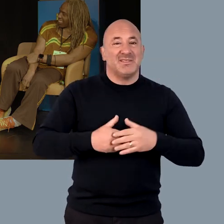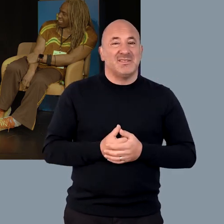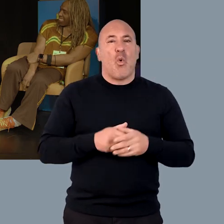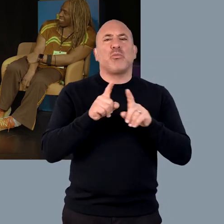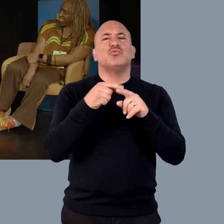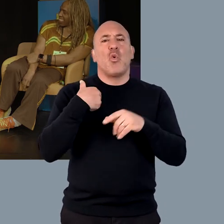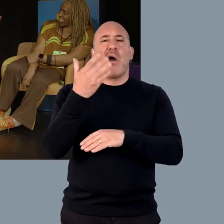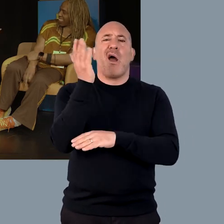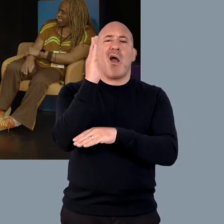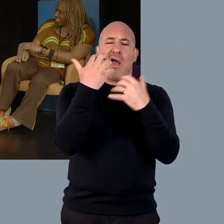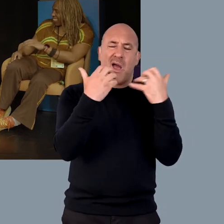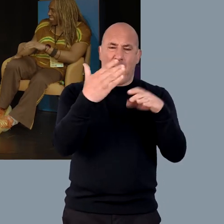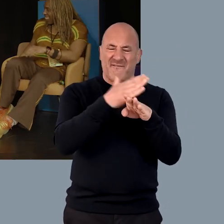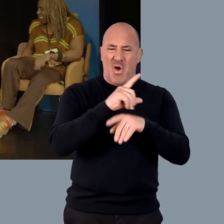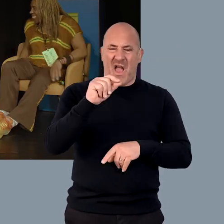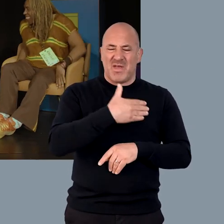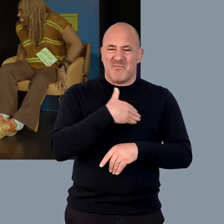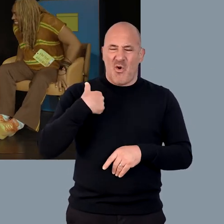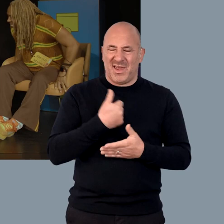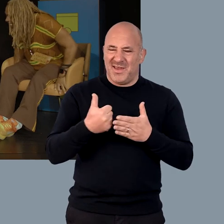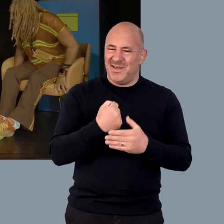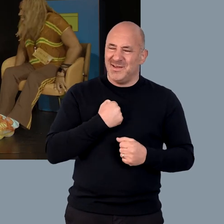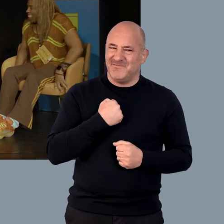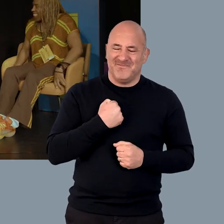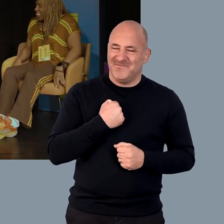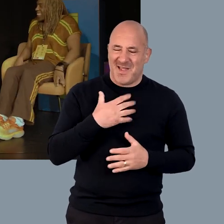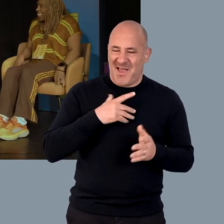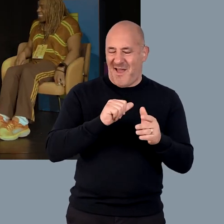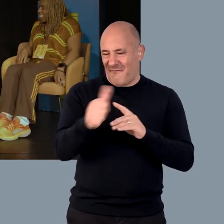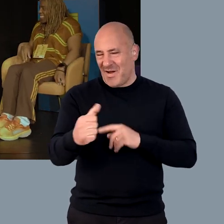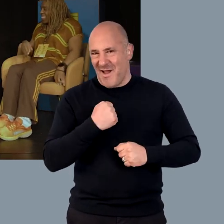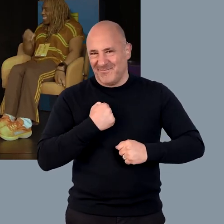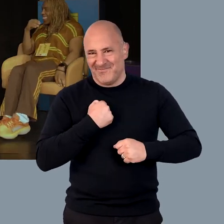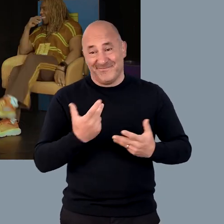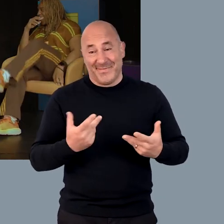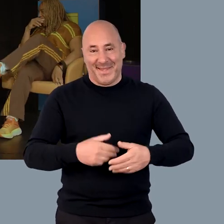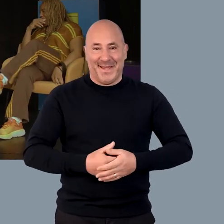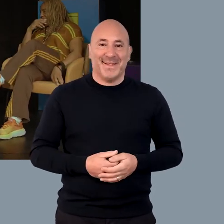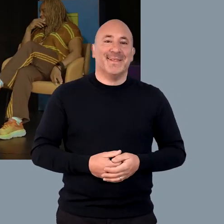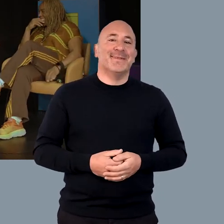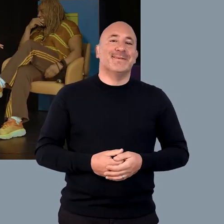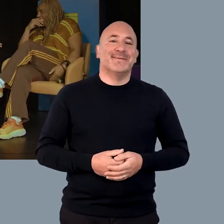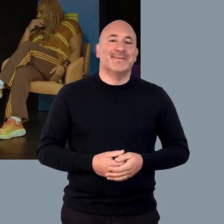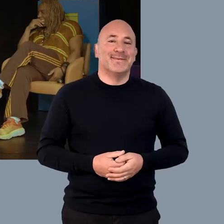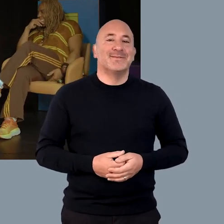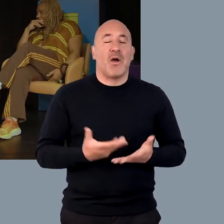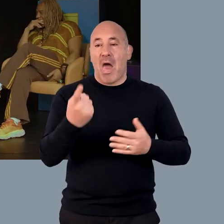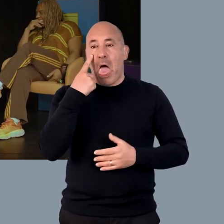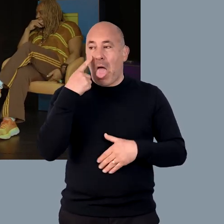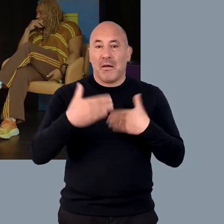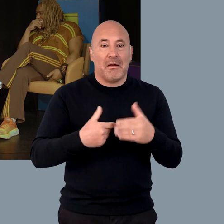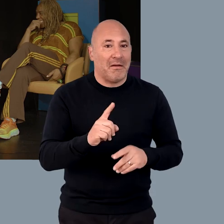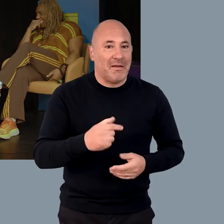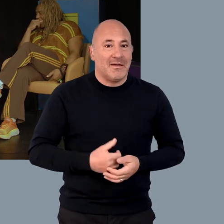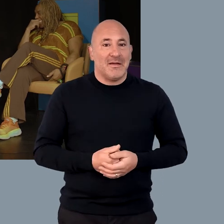ideally, things just kind of like come out here. But I normally also don't speak to anyone before 11am. So let's see